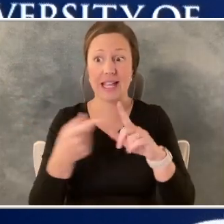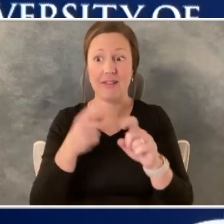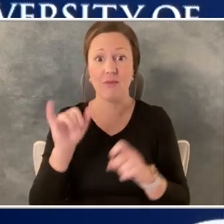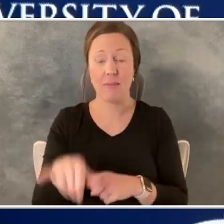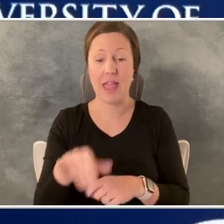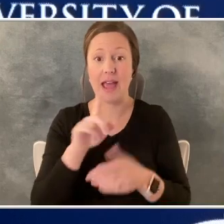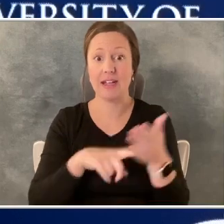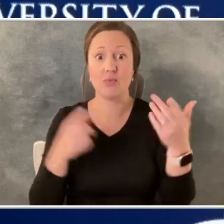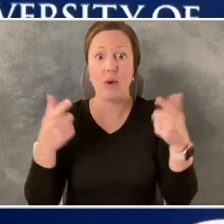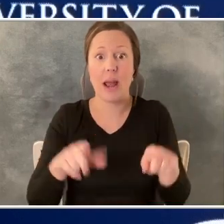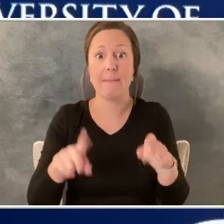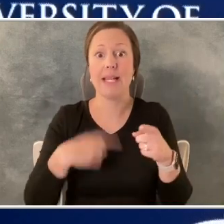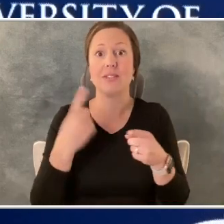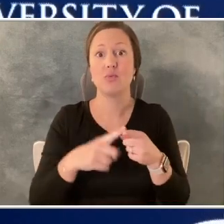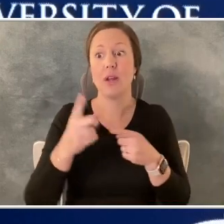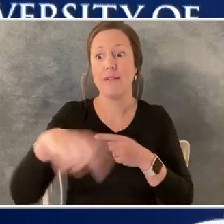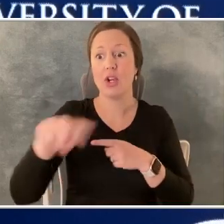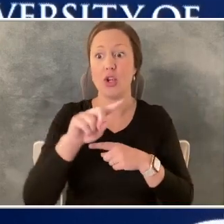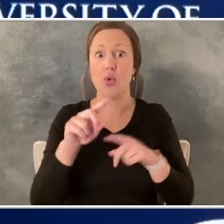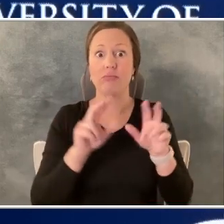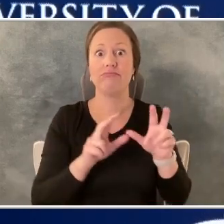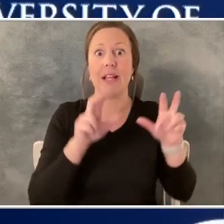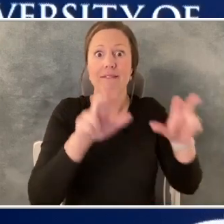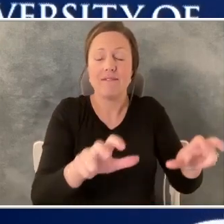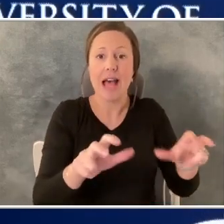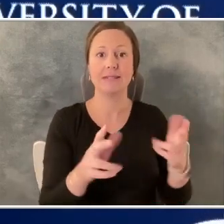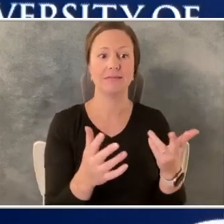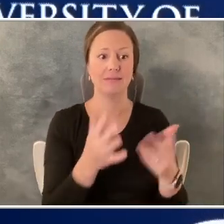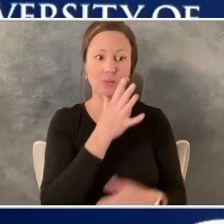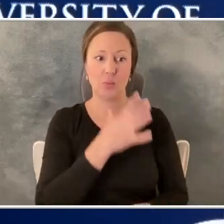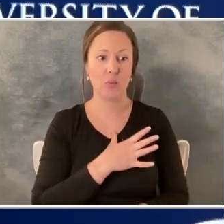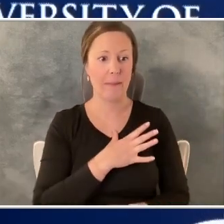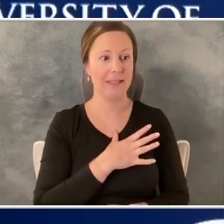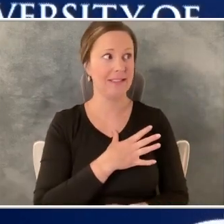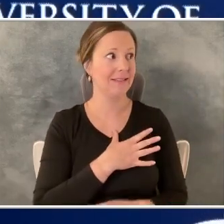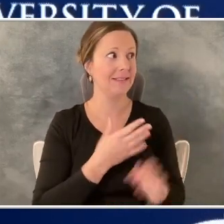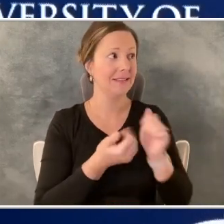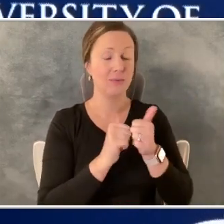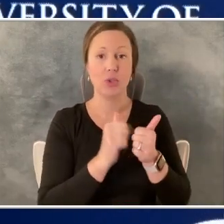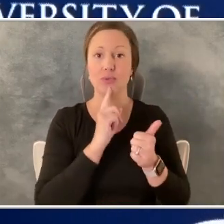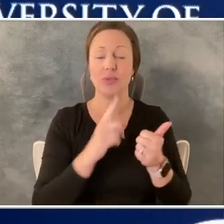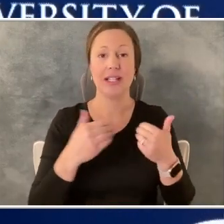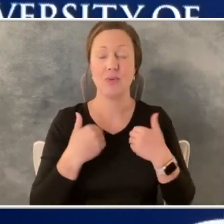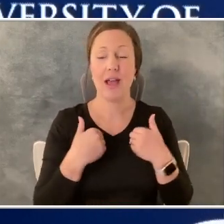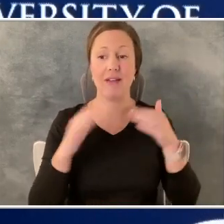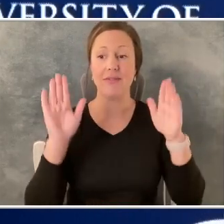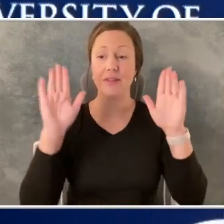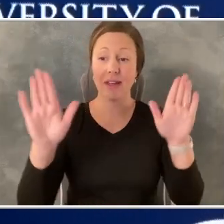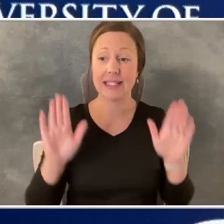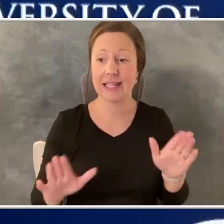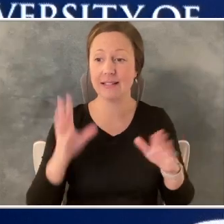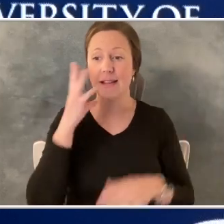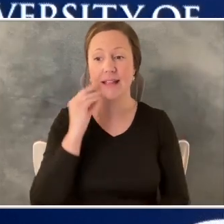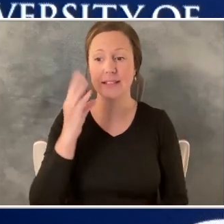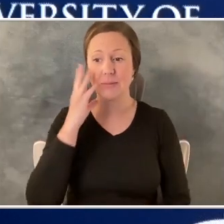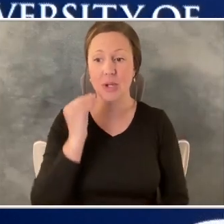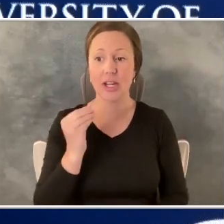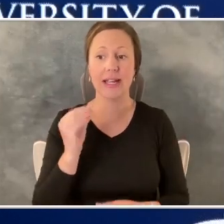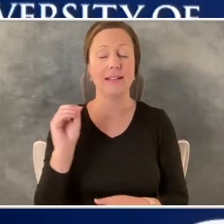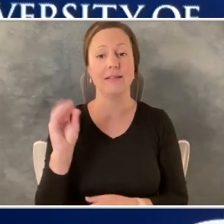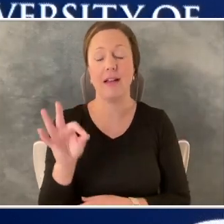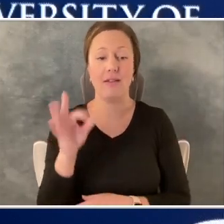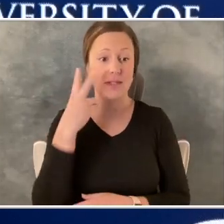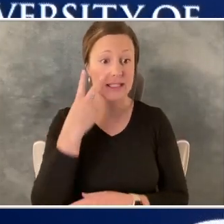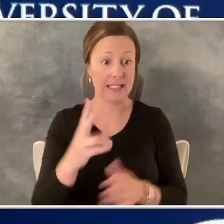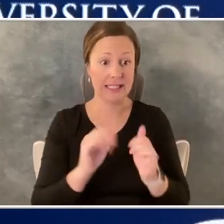you invest in women's sports is you really get this fantastic experience of seeing how women can